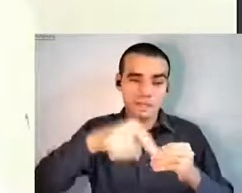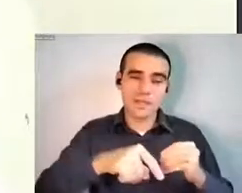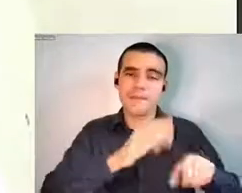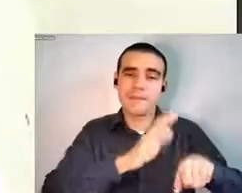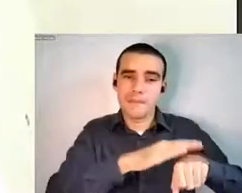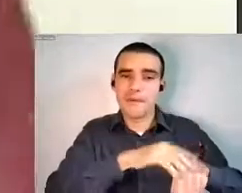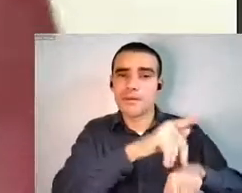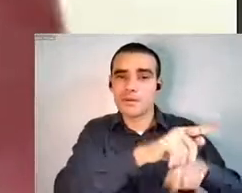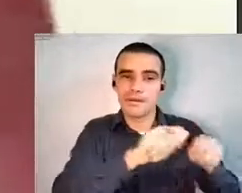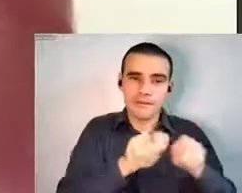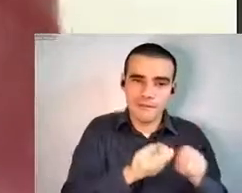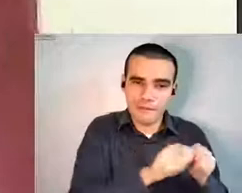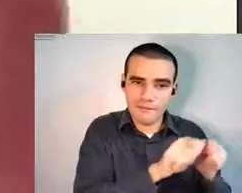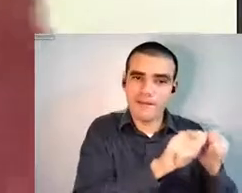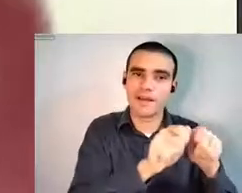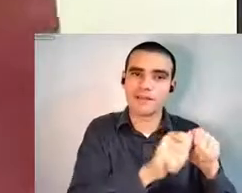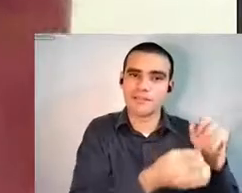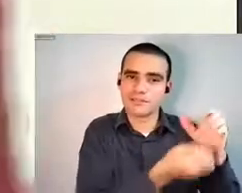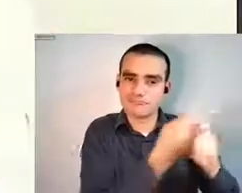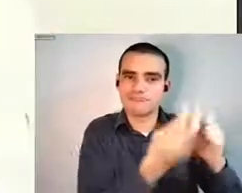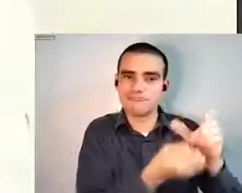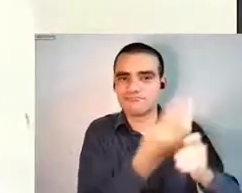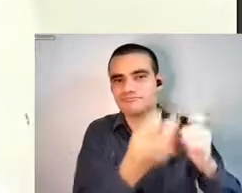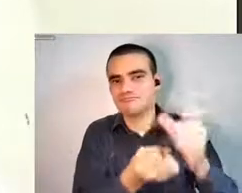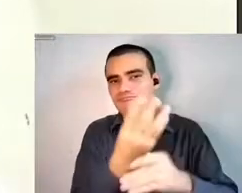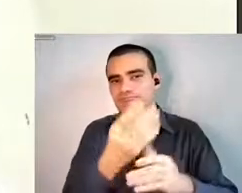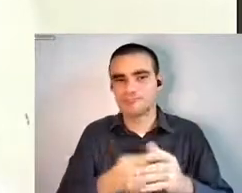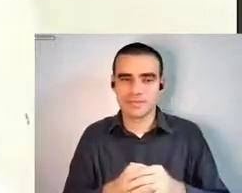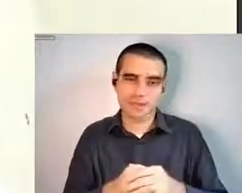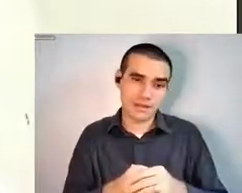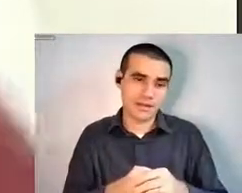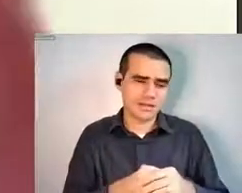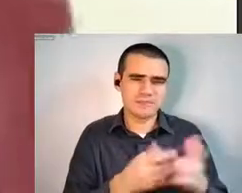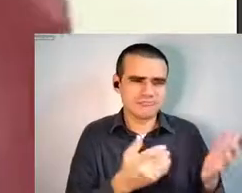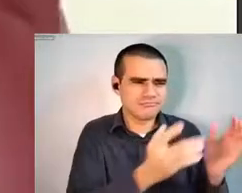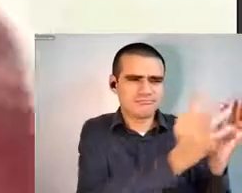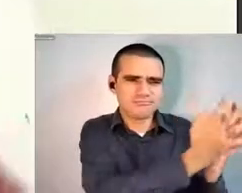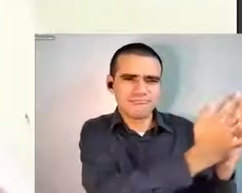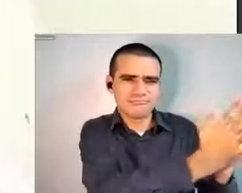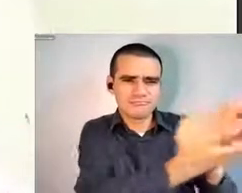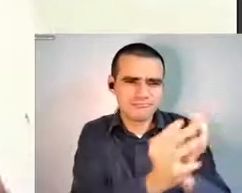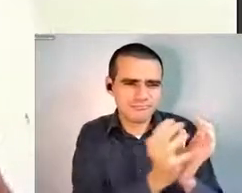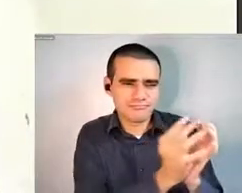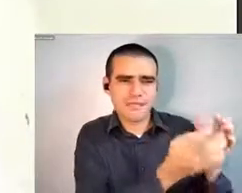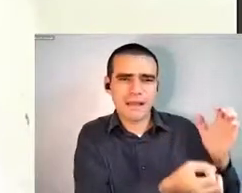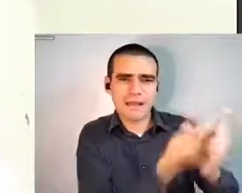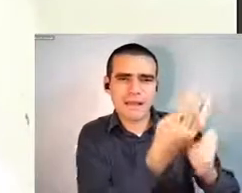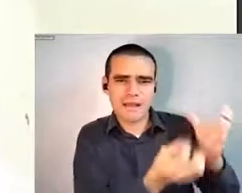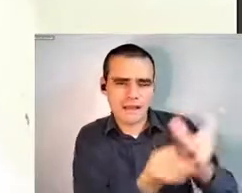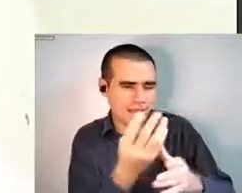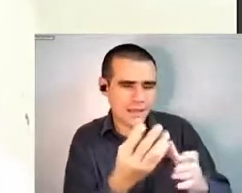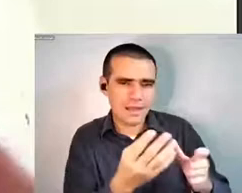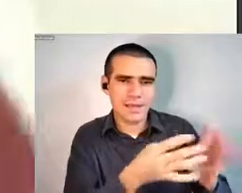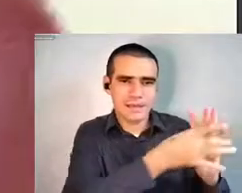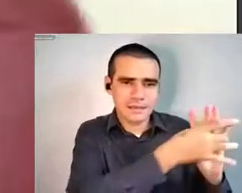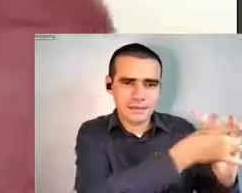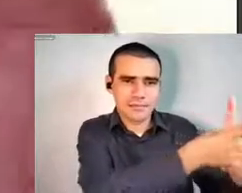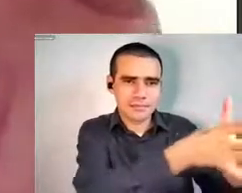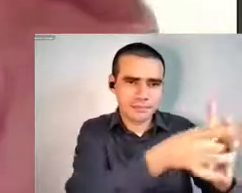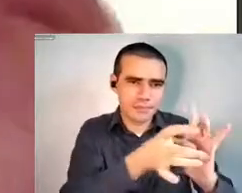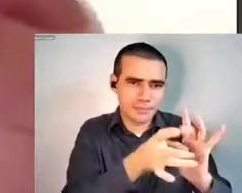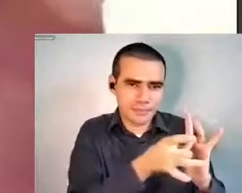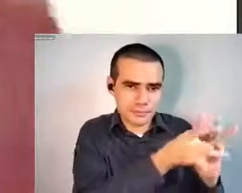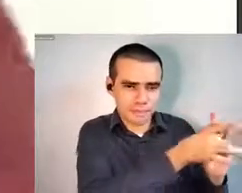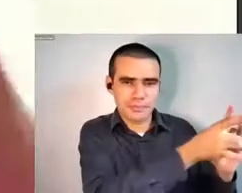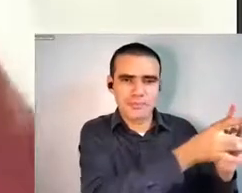things, by the supply chains, production chains acting in the region. And of course, I